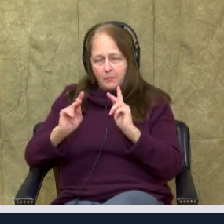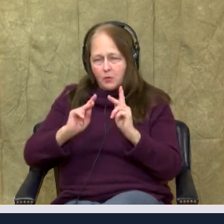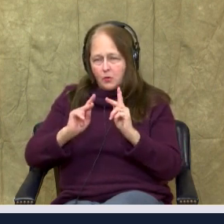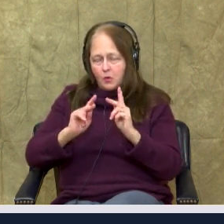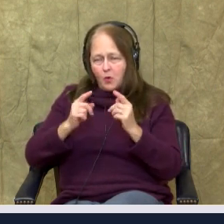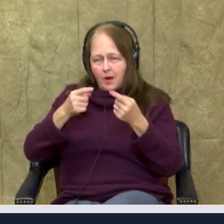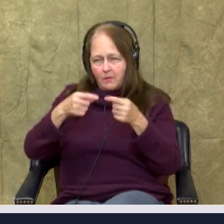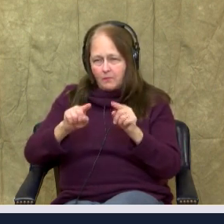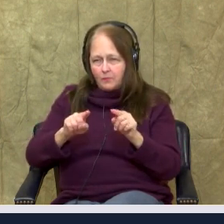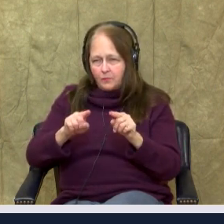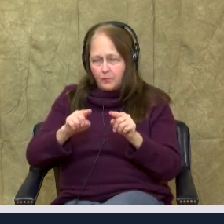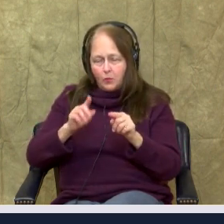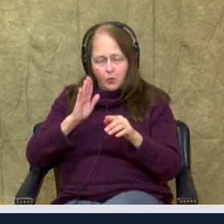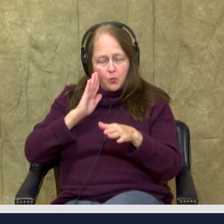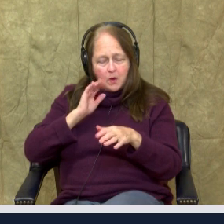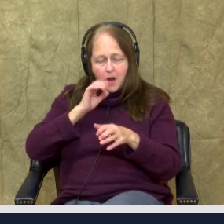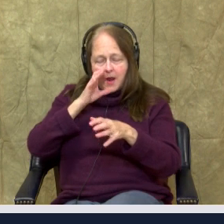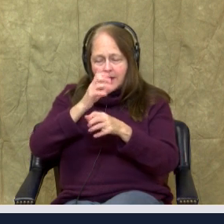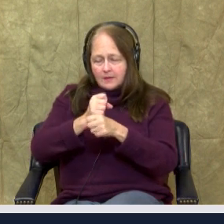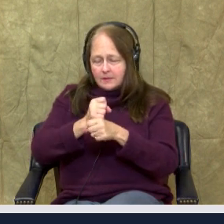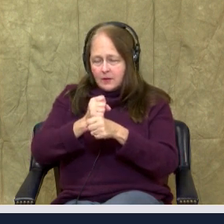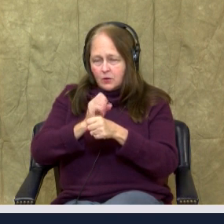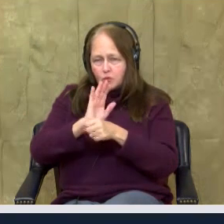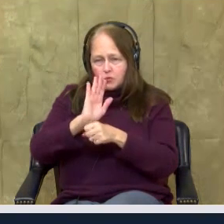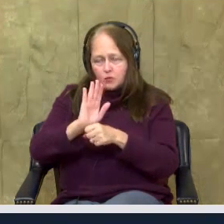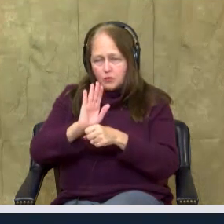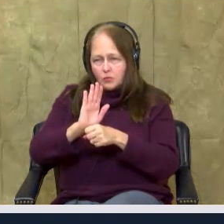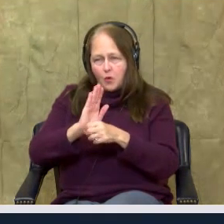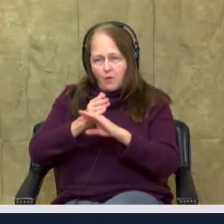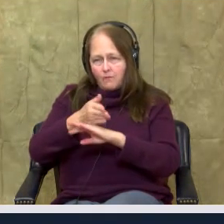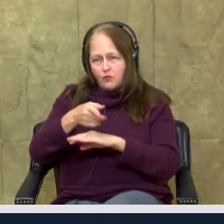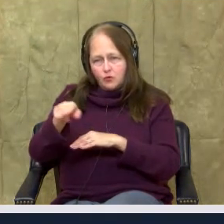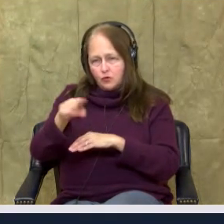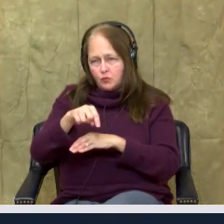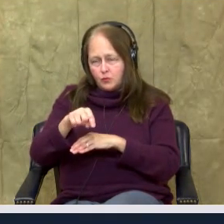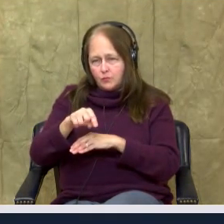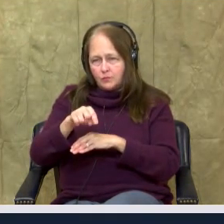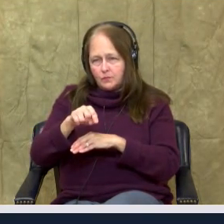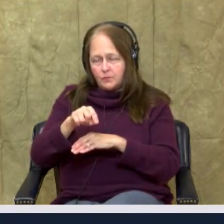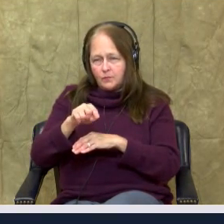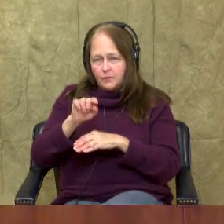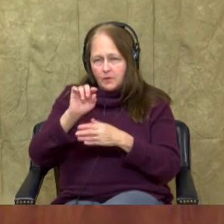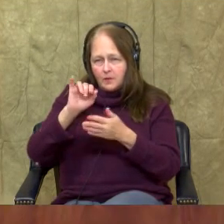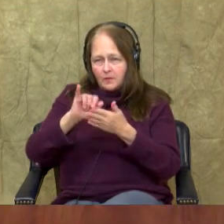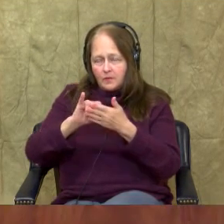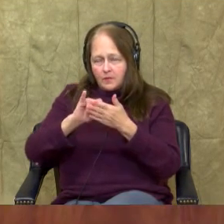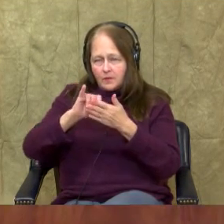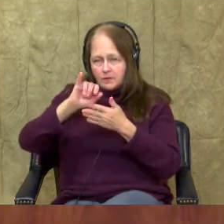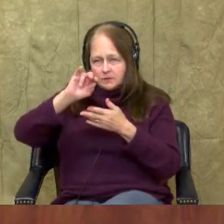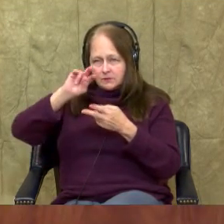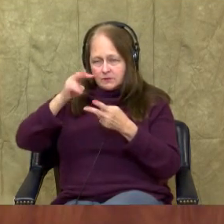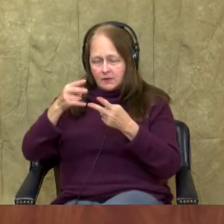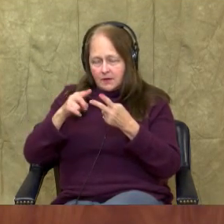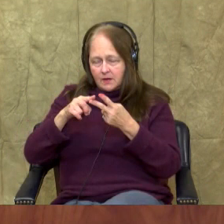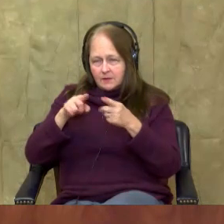that it is not going to be taken over by someone else. The second strategy is using a synonym.